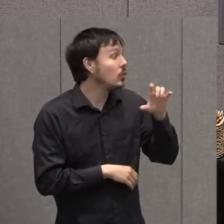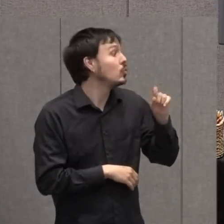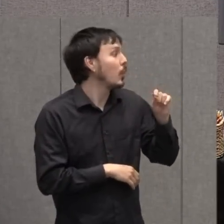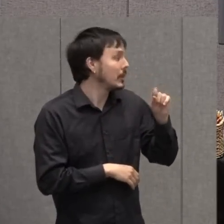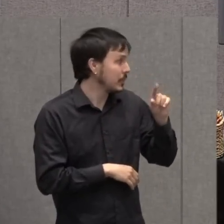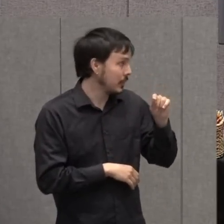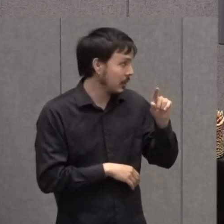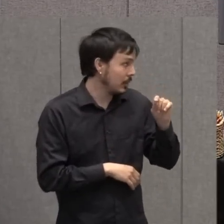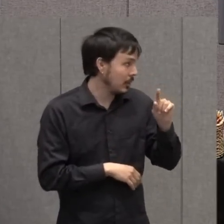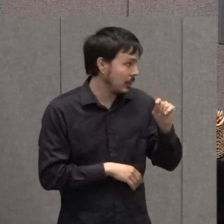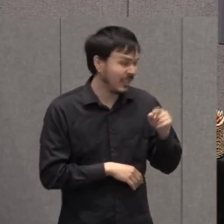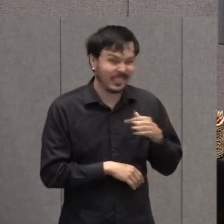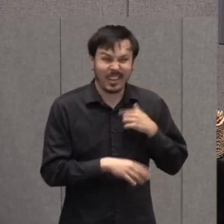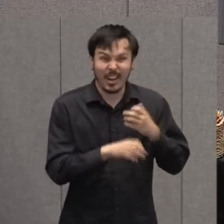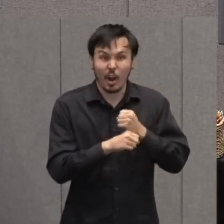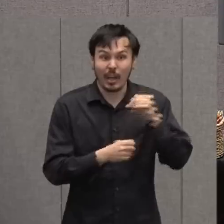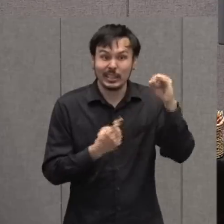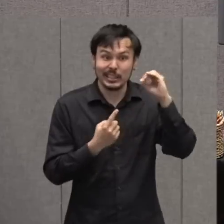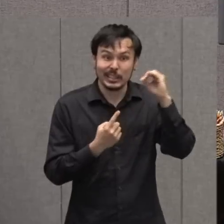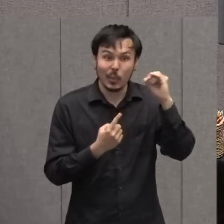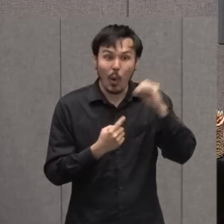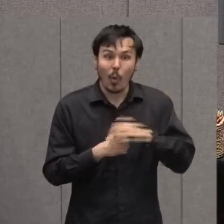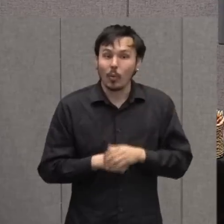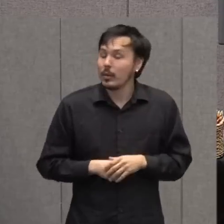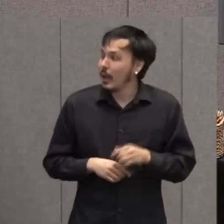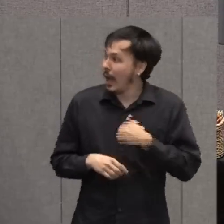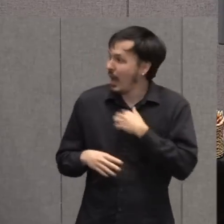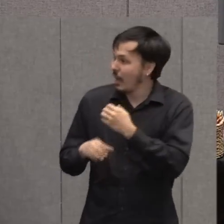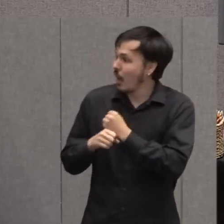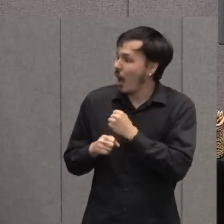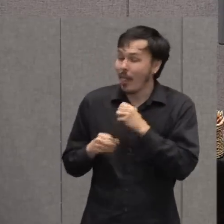120. I got a 0 again. Oh, I have the number